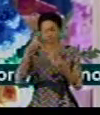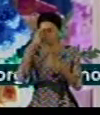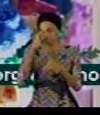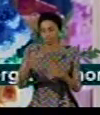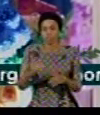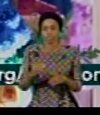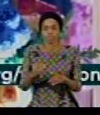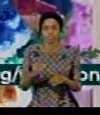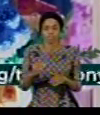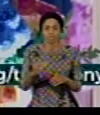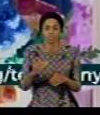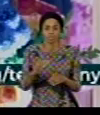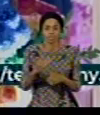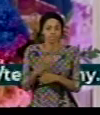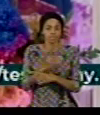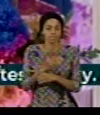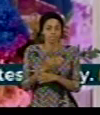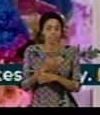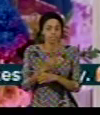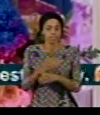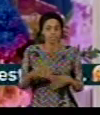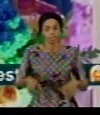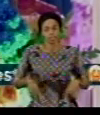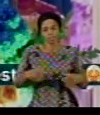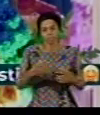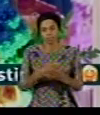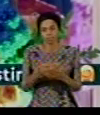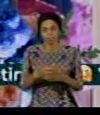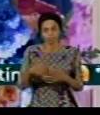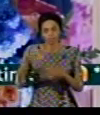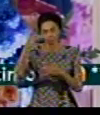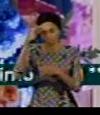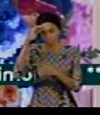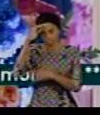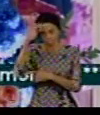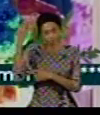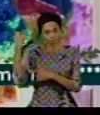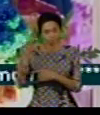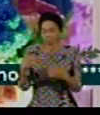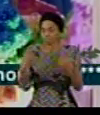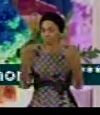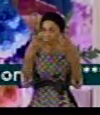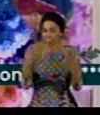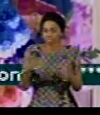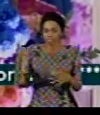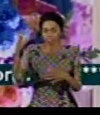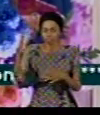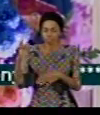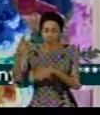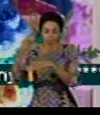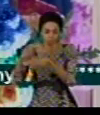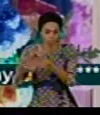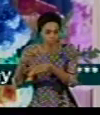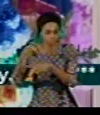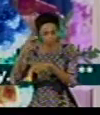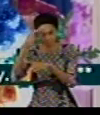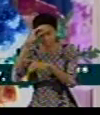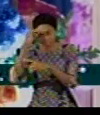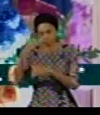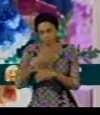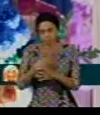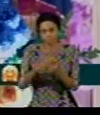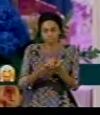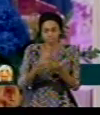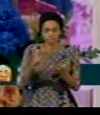sinner. God touched me. That was on Thursday. He blots something from my heart.